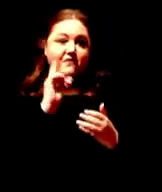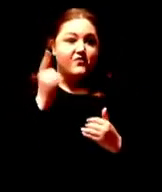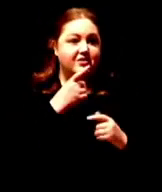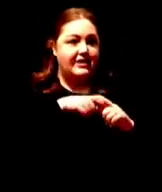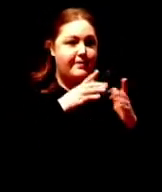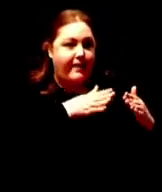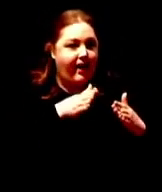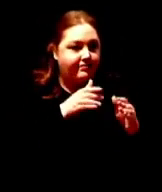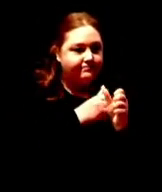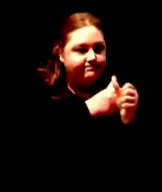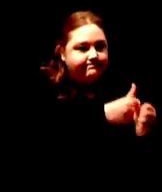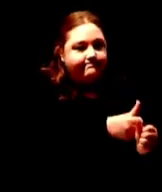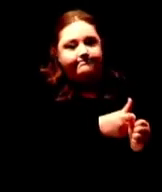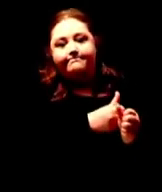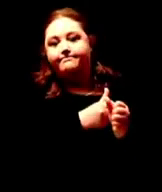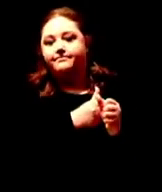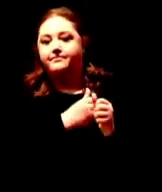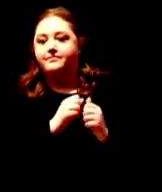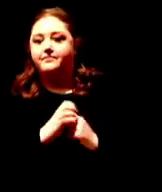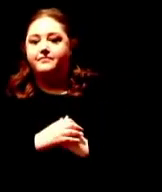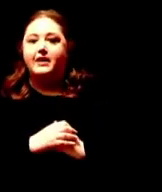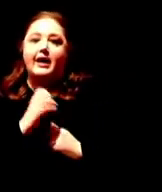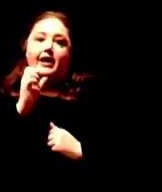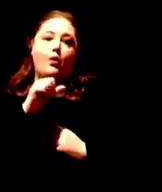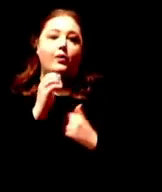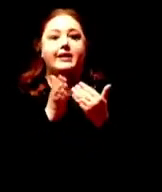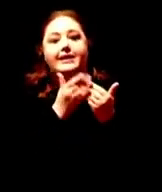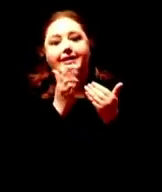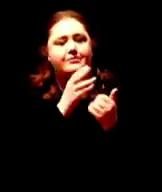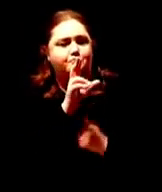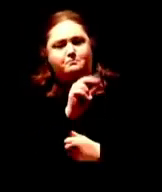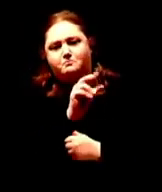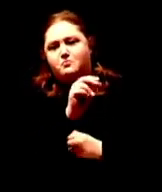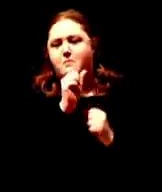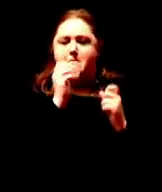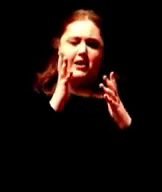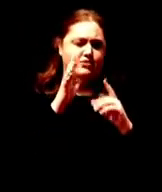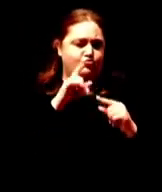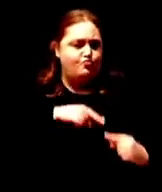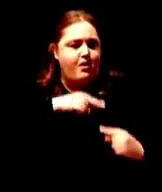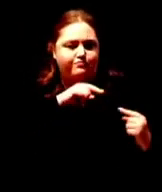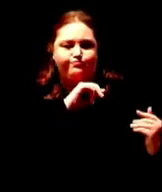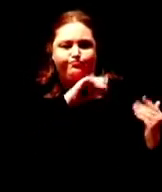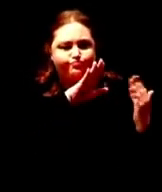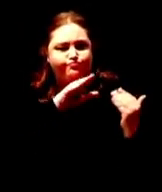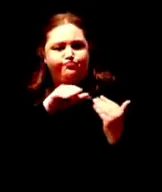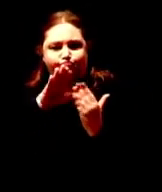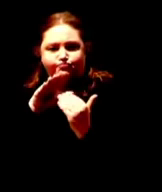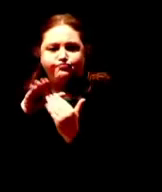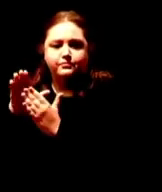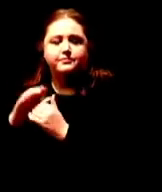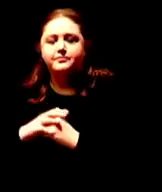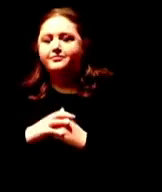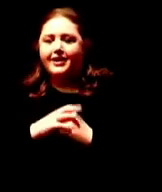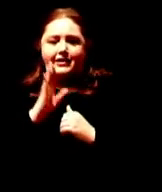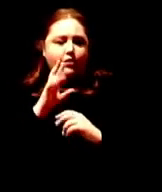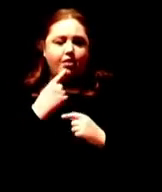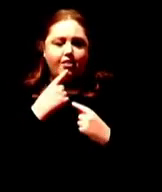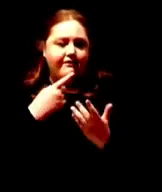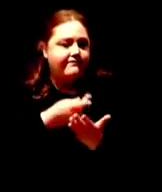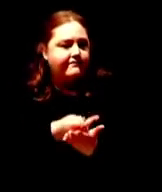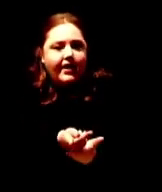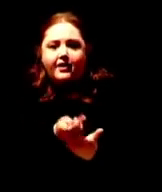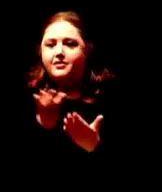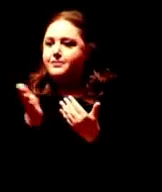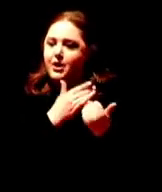first time. And yes, it won't be an easy one. There will be many hurdles we will all face. And even if we fall, we must